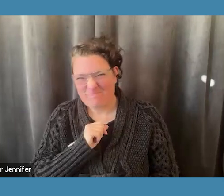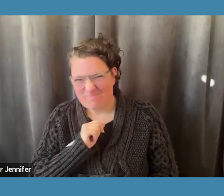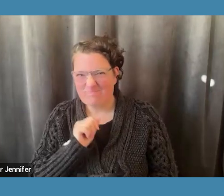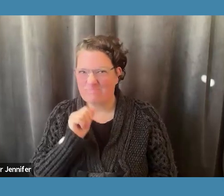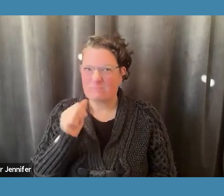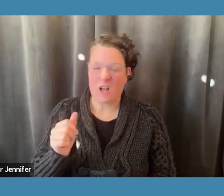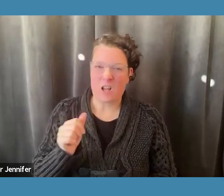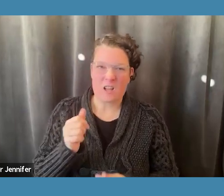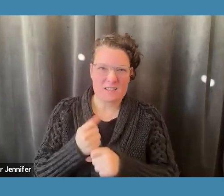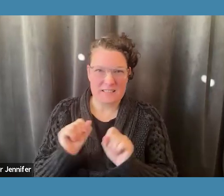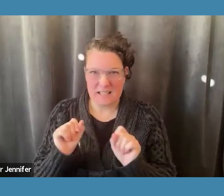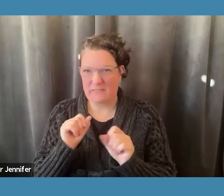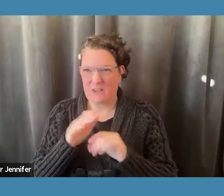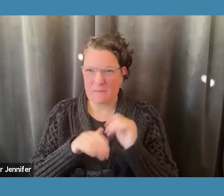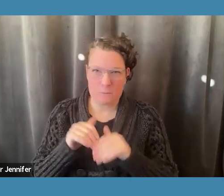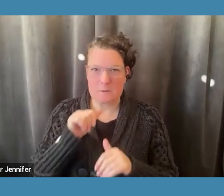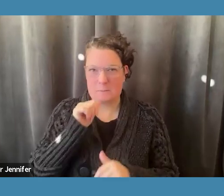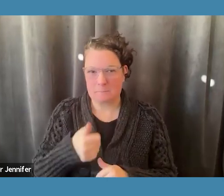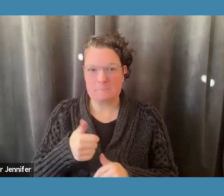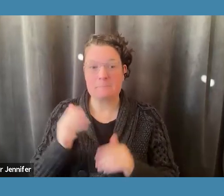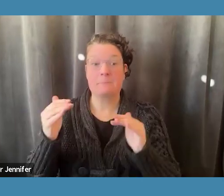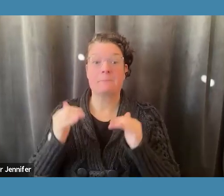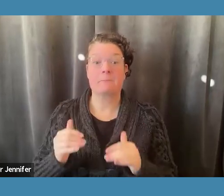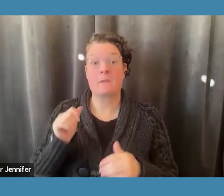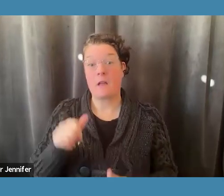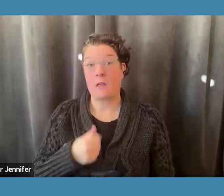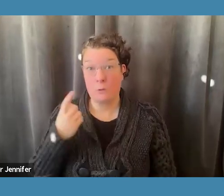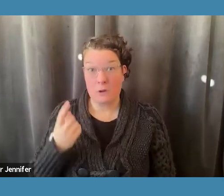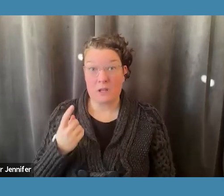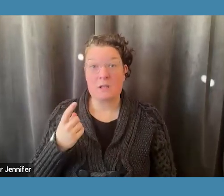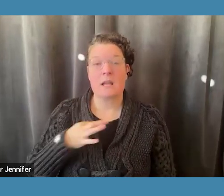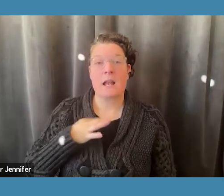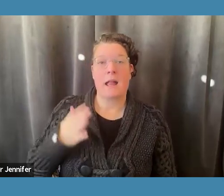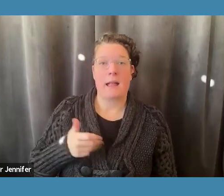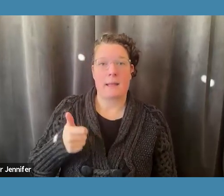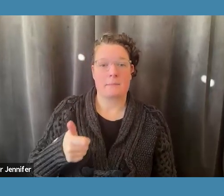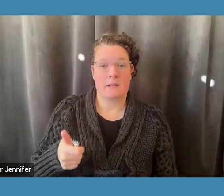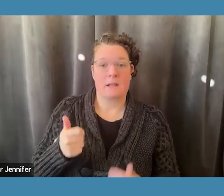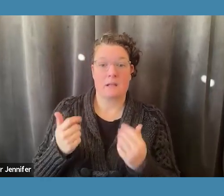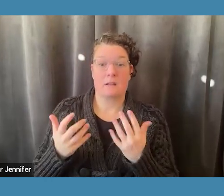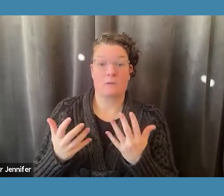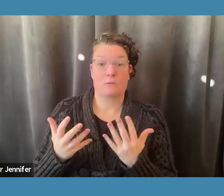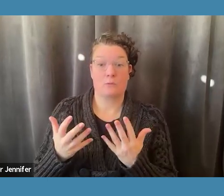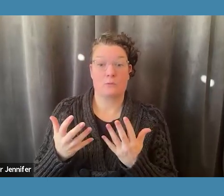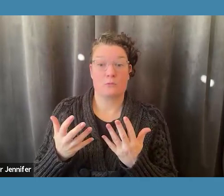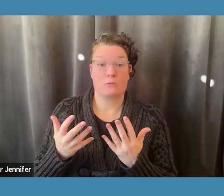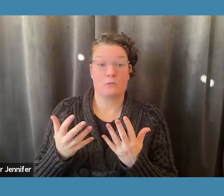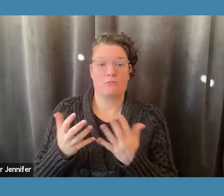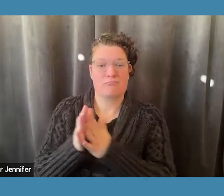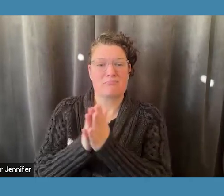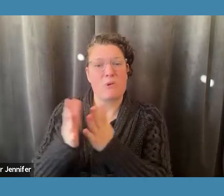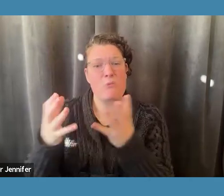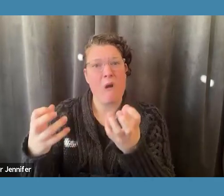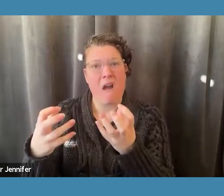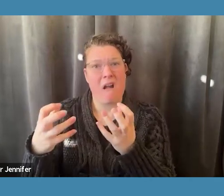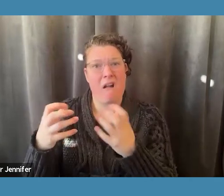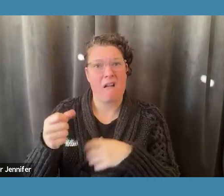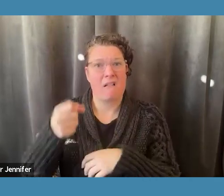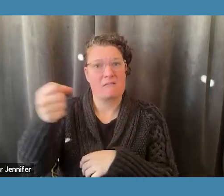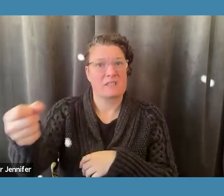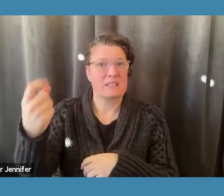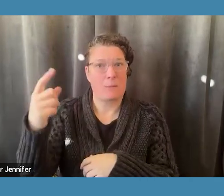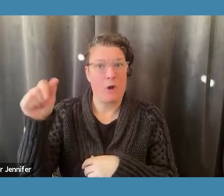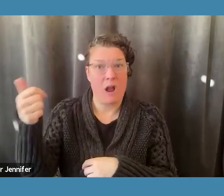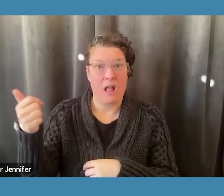arrangement. Another factor or criteria is that the applicant's desire for placement creates a reasonable expectation they'll